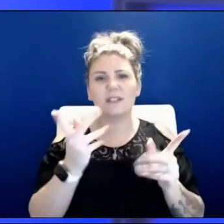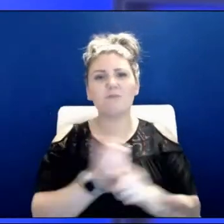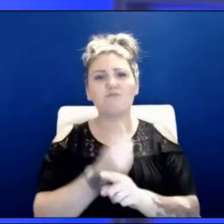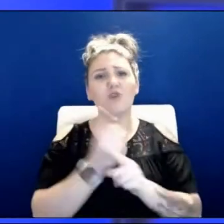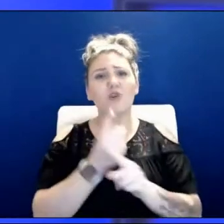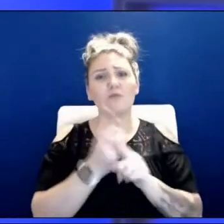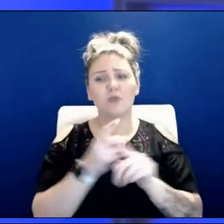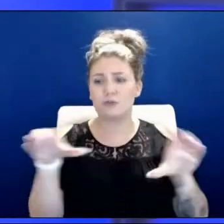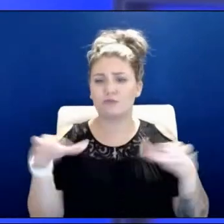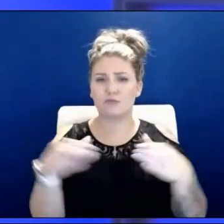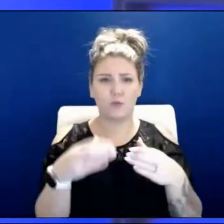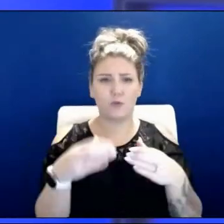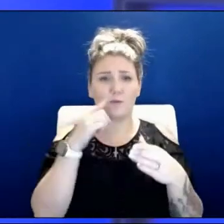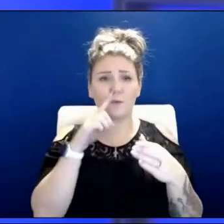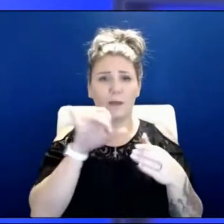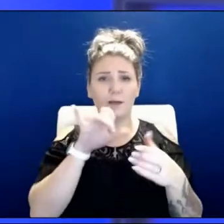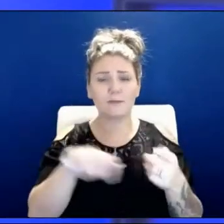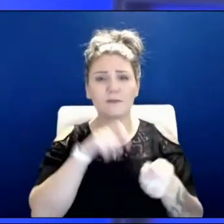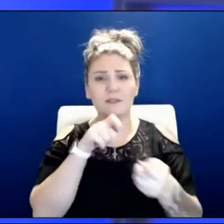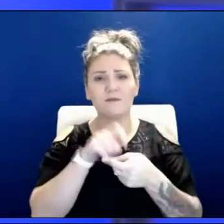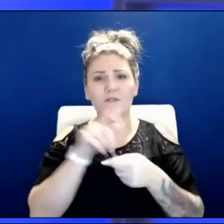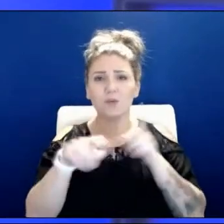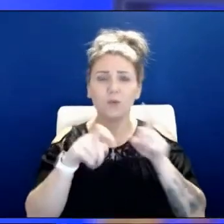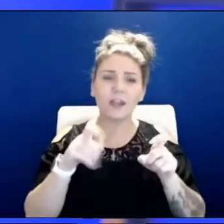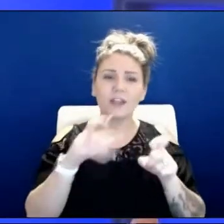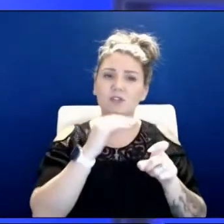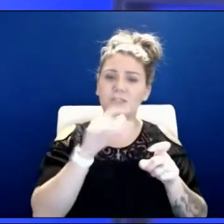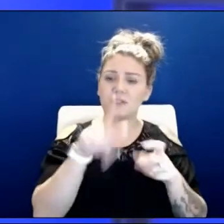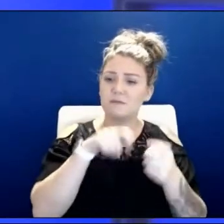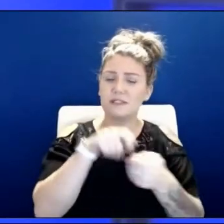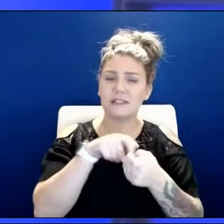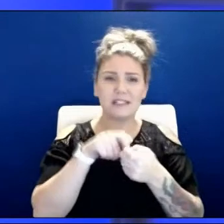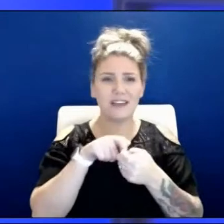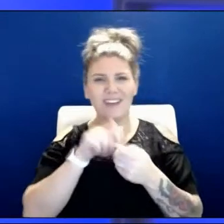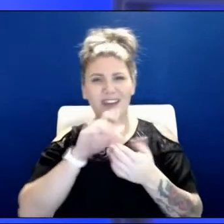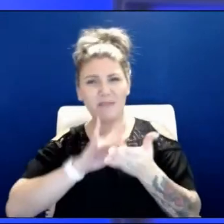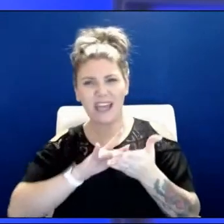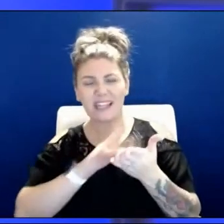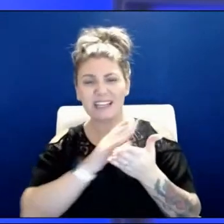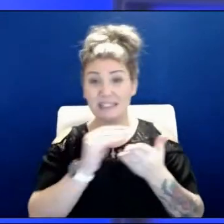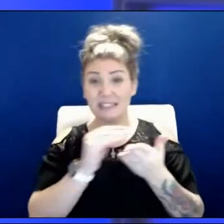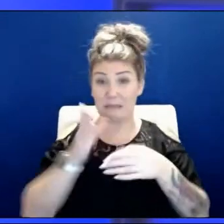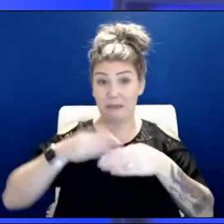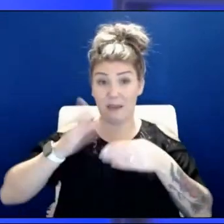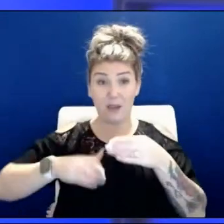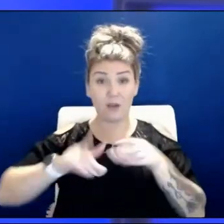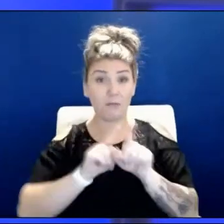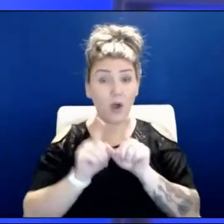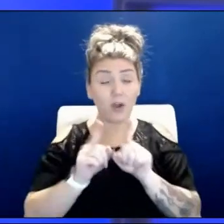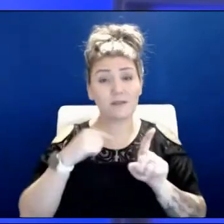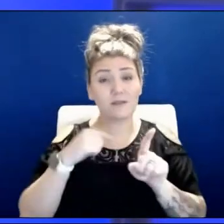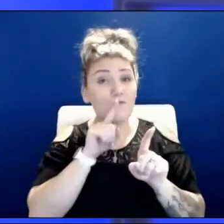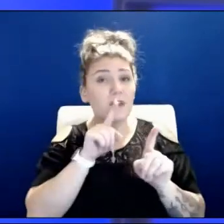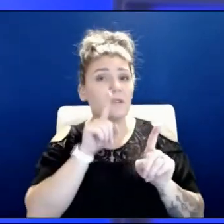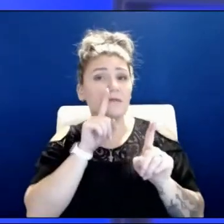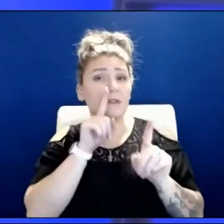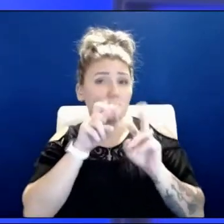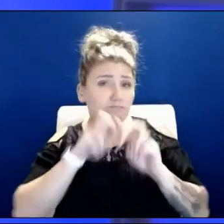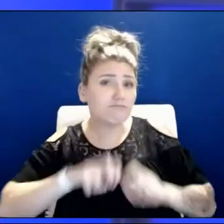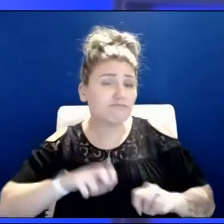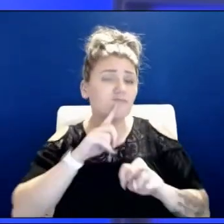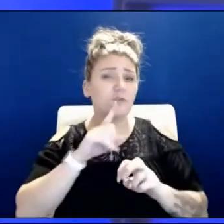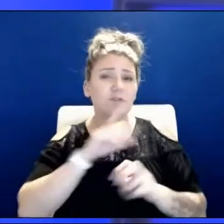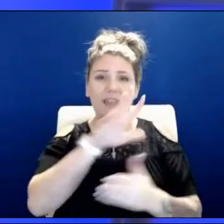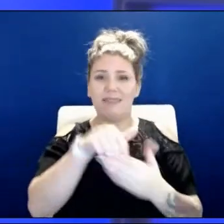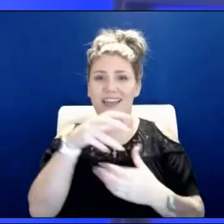for this particular medication, for this particular outcome that we're looking at. So there's a lot that goes into that question, and it isn't as